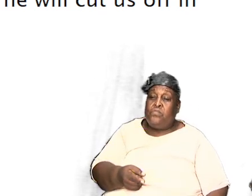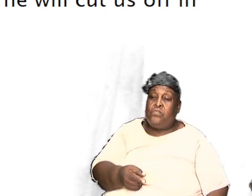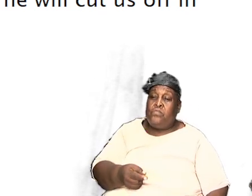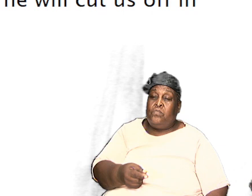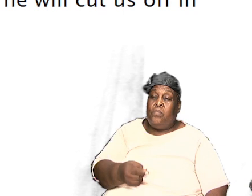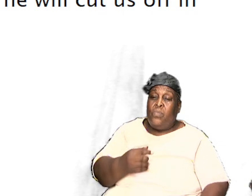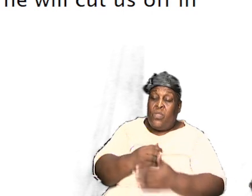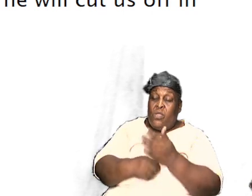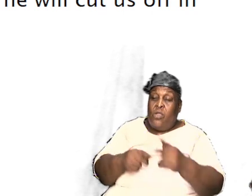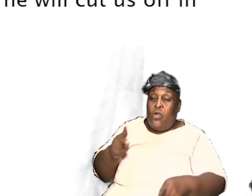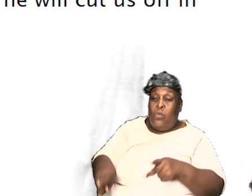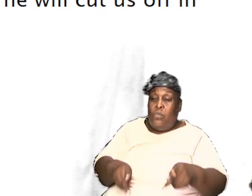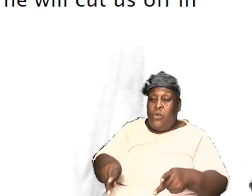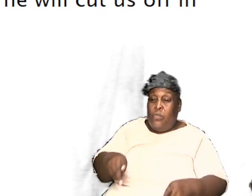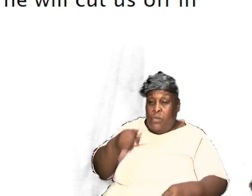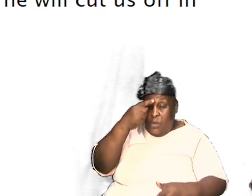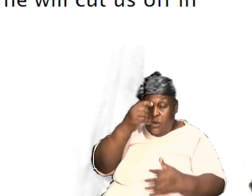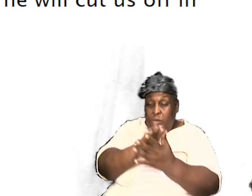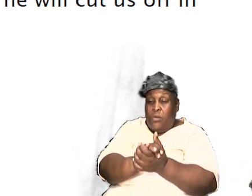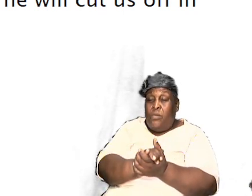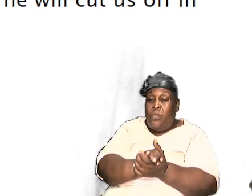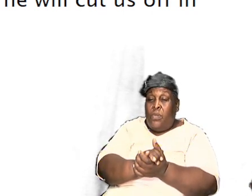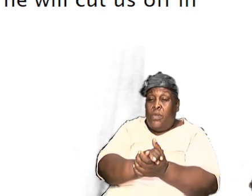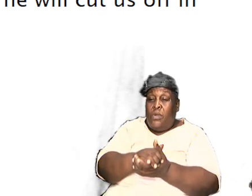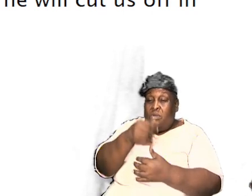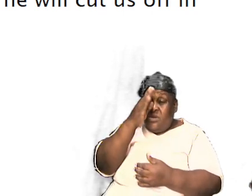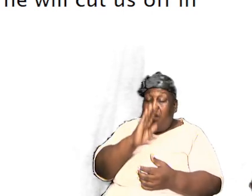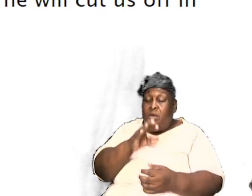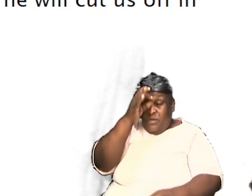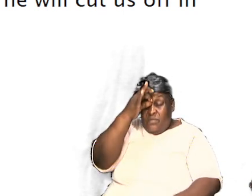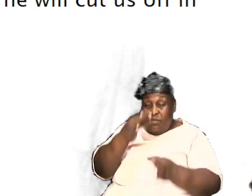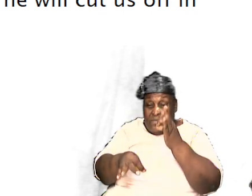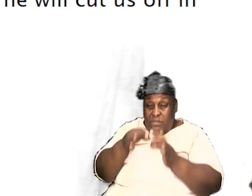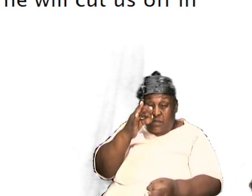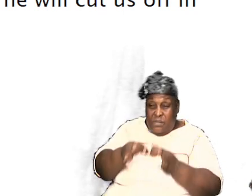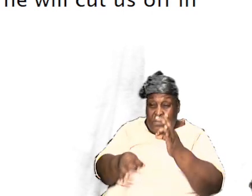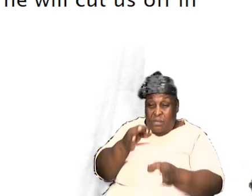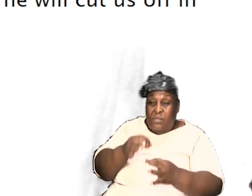comfort believe in the God of